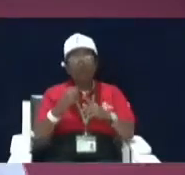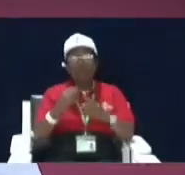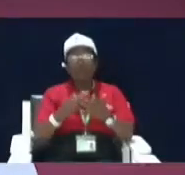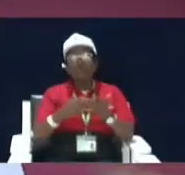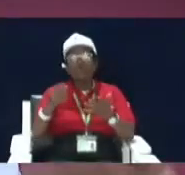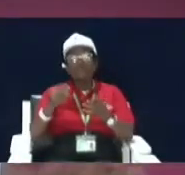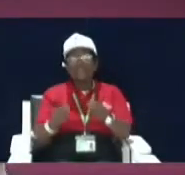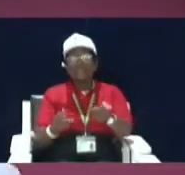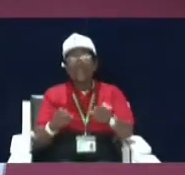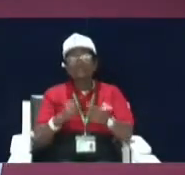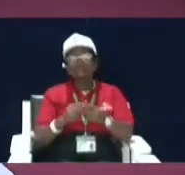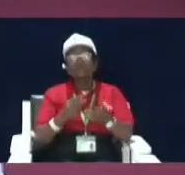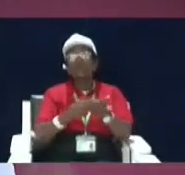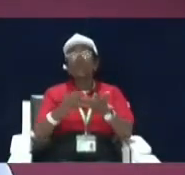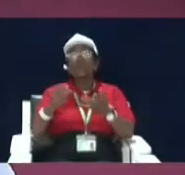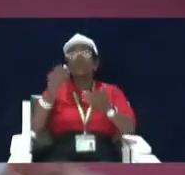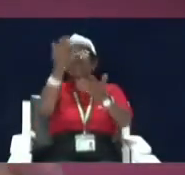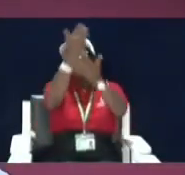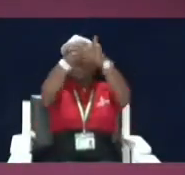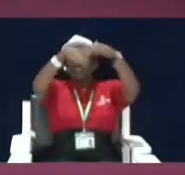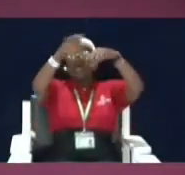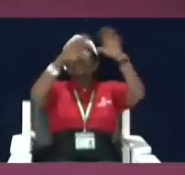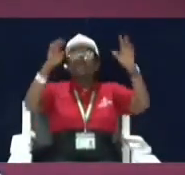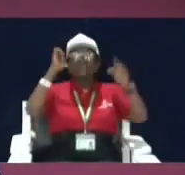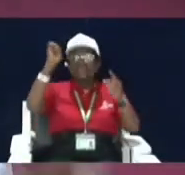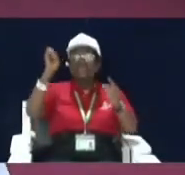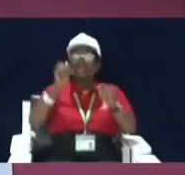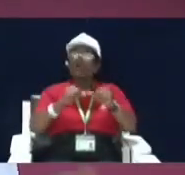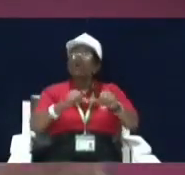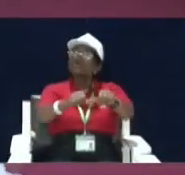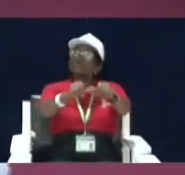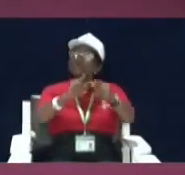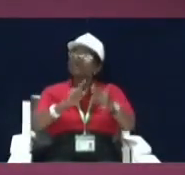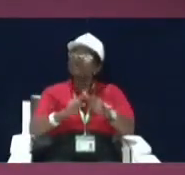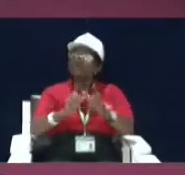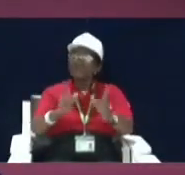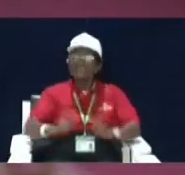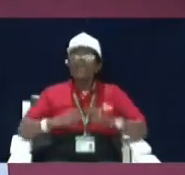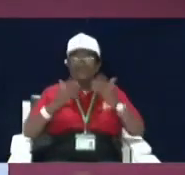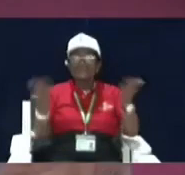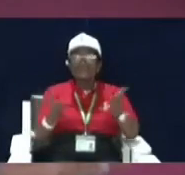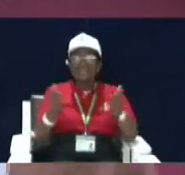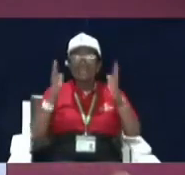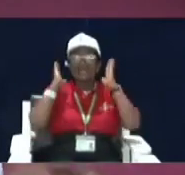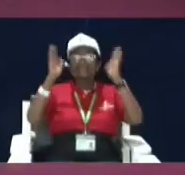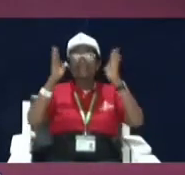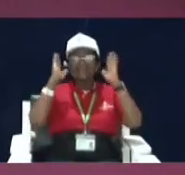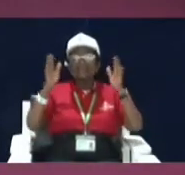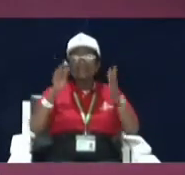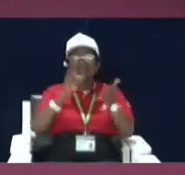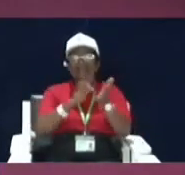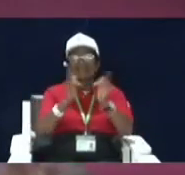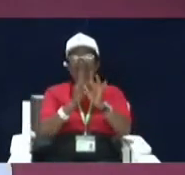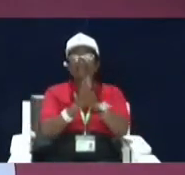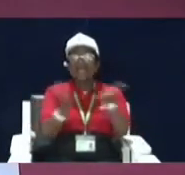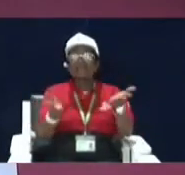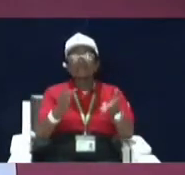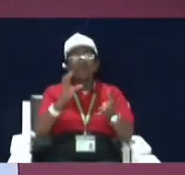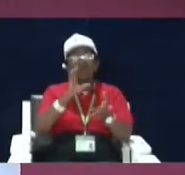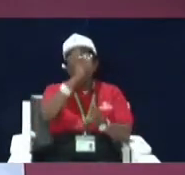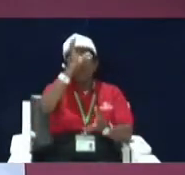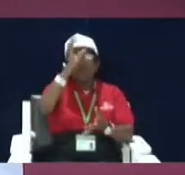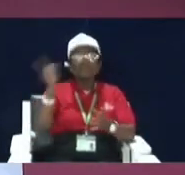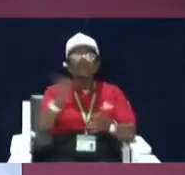He can continue to live here, attended the Bible college. You never can beat him to the morning